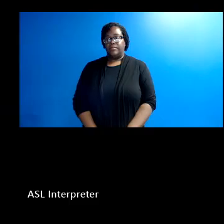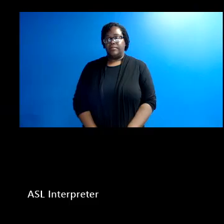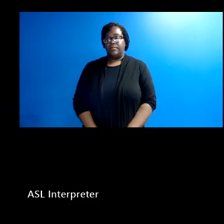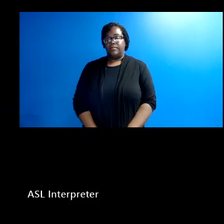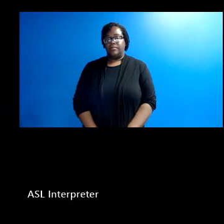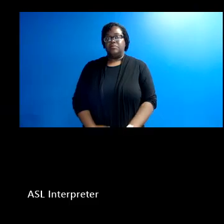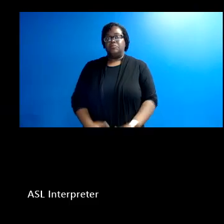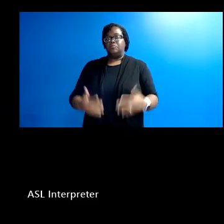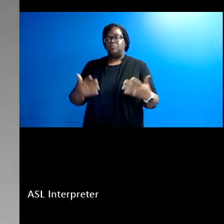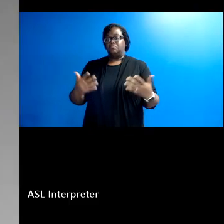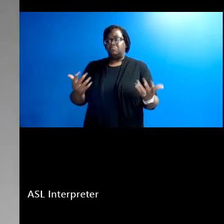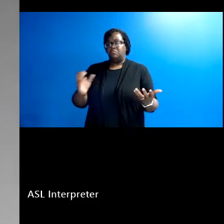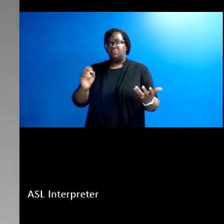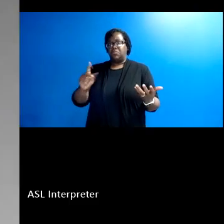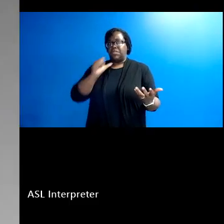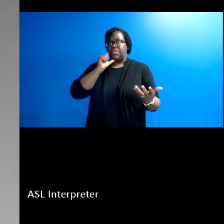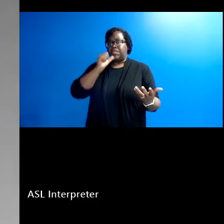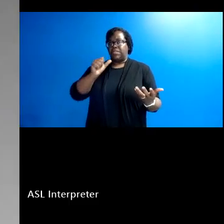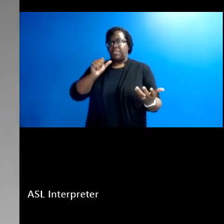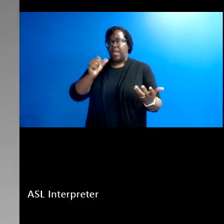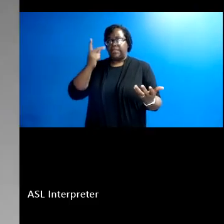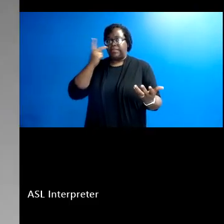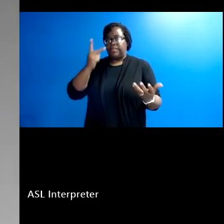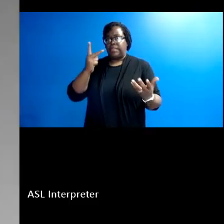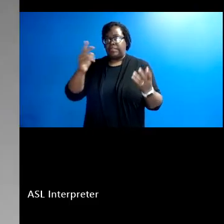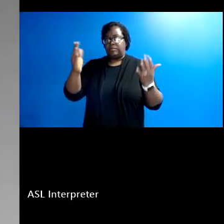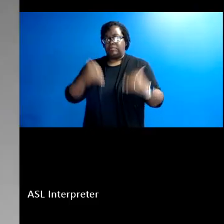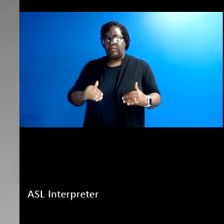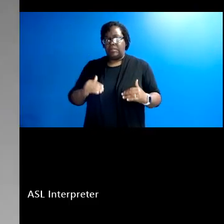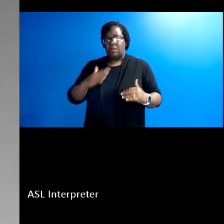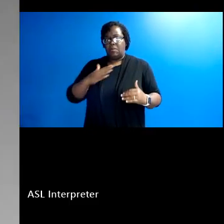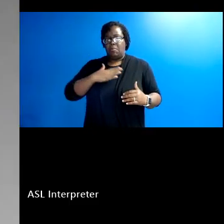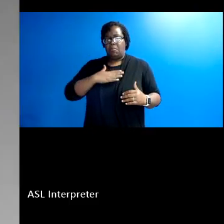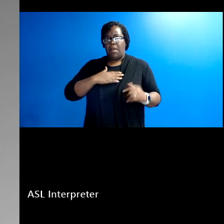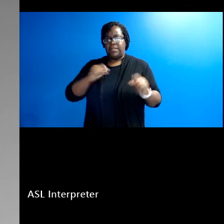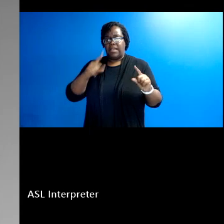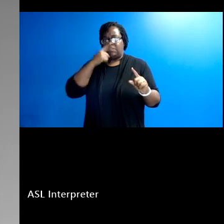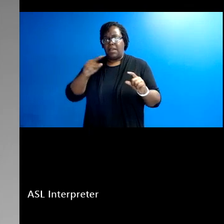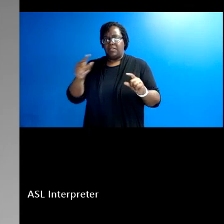Okay, it's not advancing on my end. Back 1 slide to jump 2.